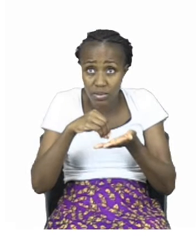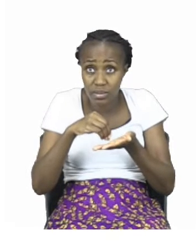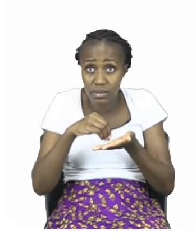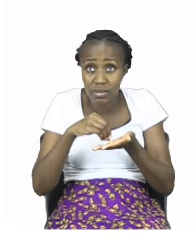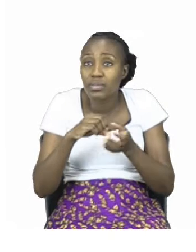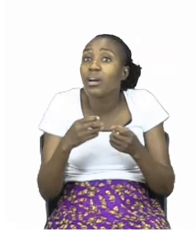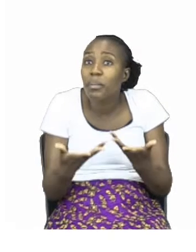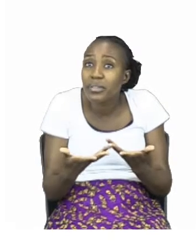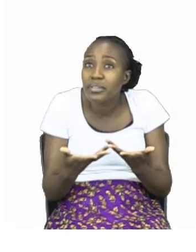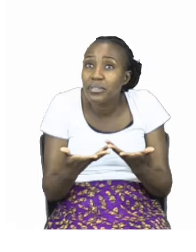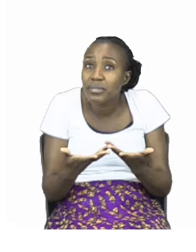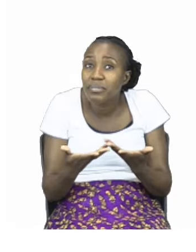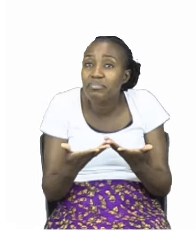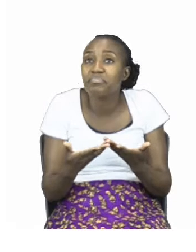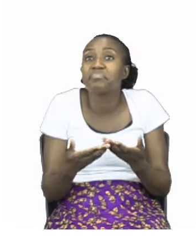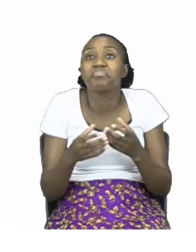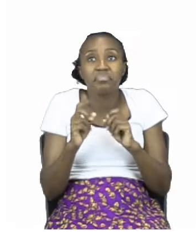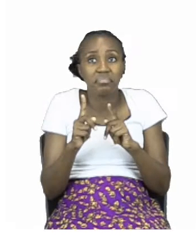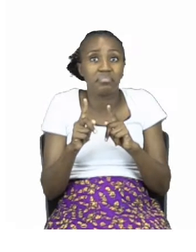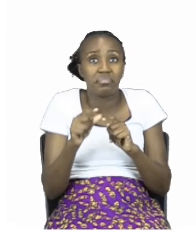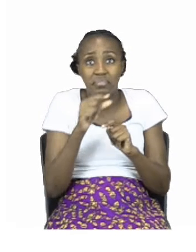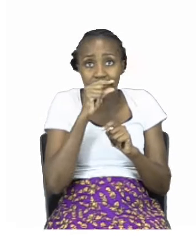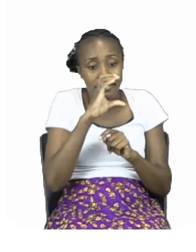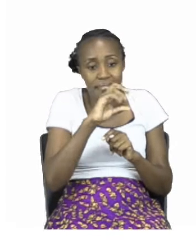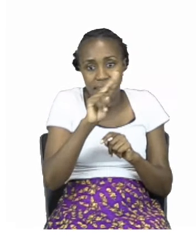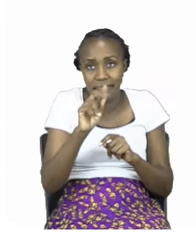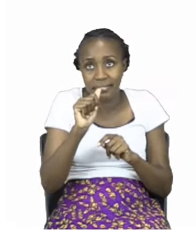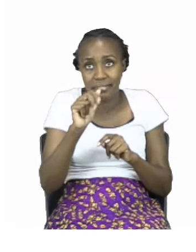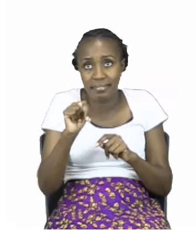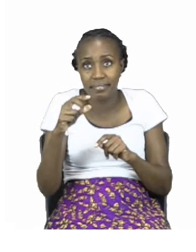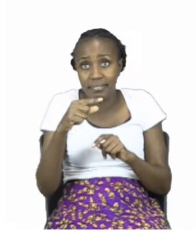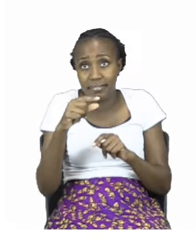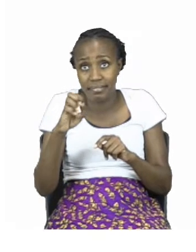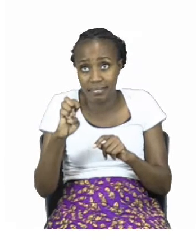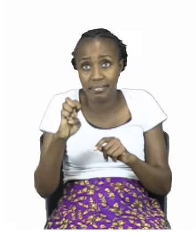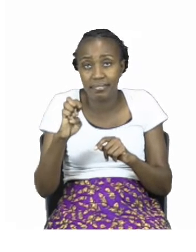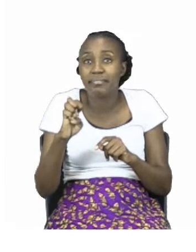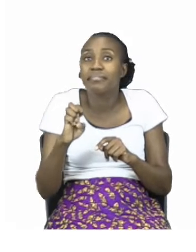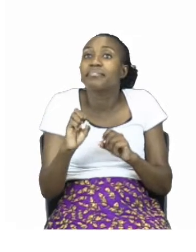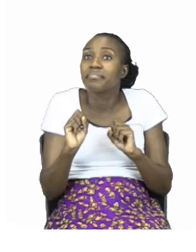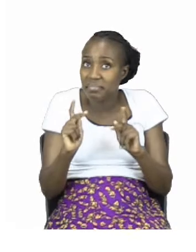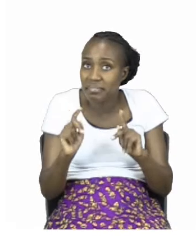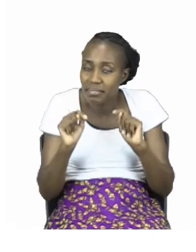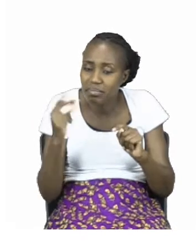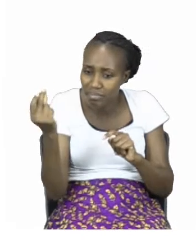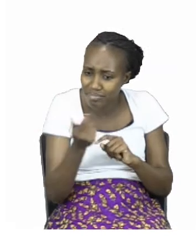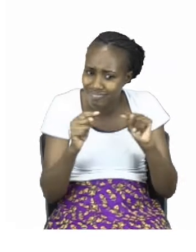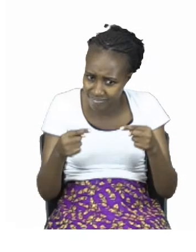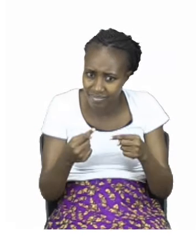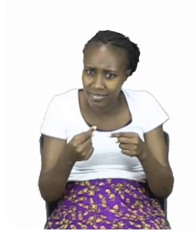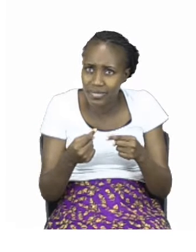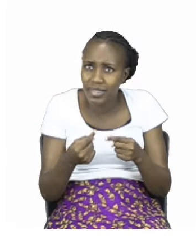get back money. That money is called change. And today, we're going to buy a few items that will